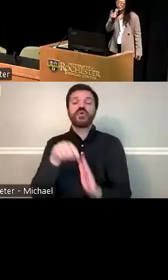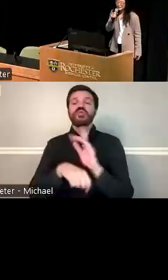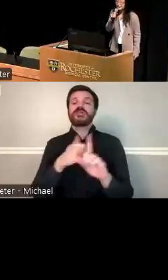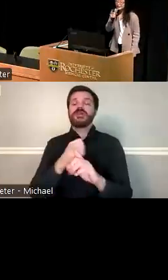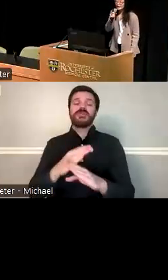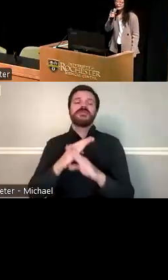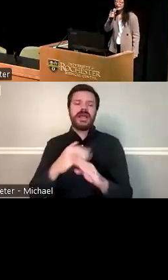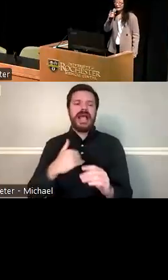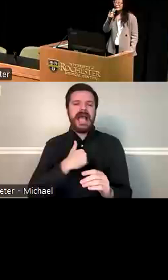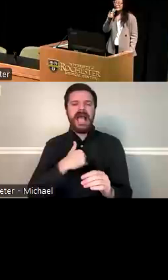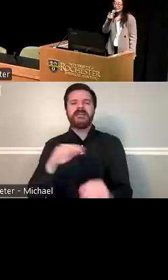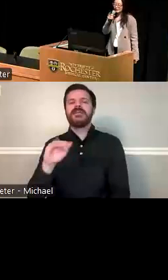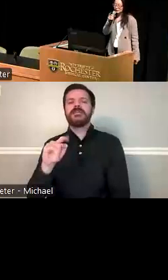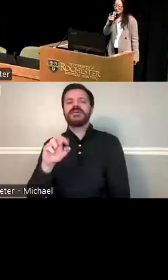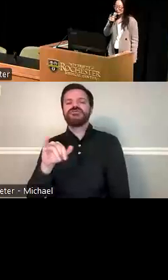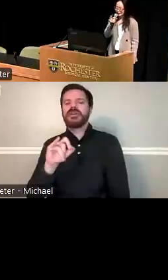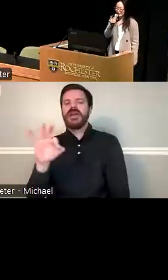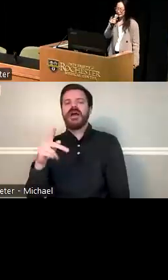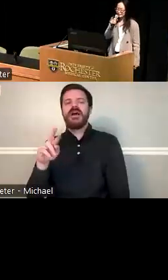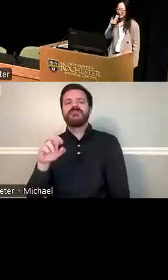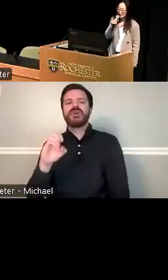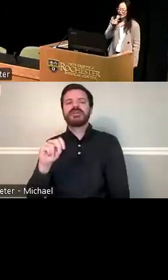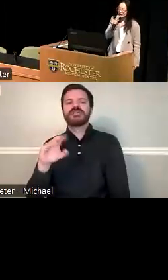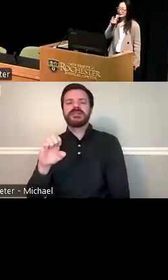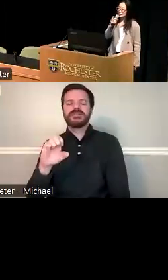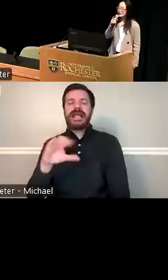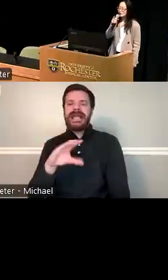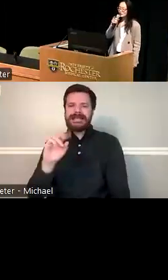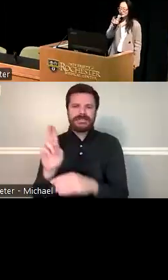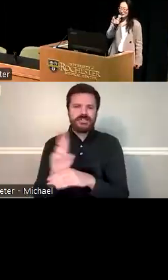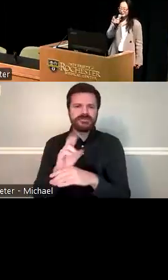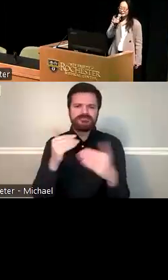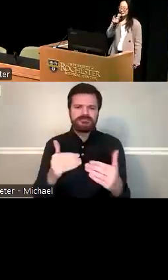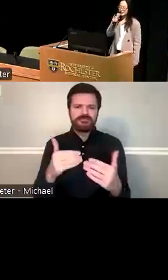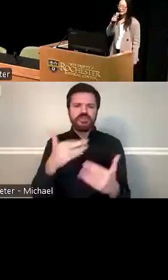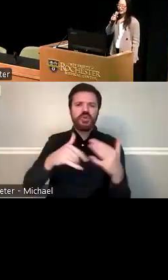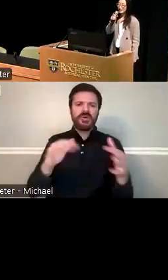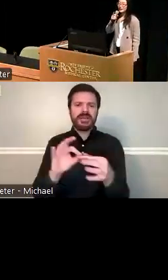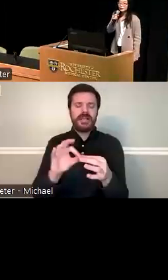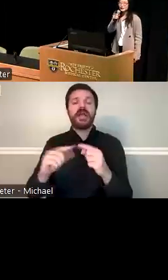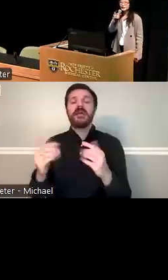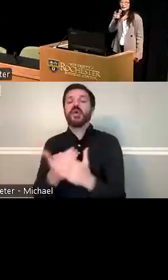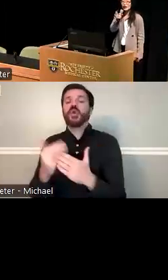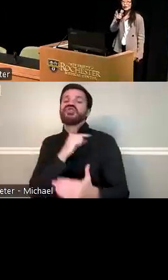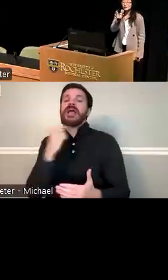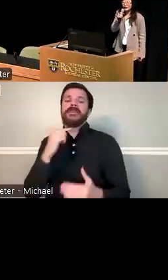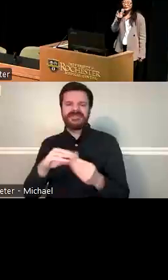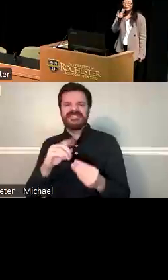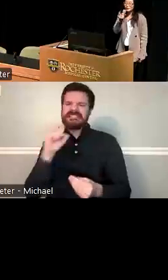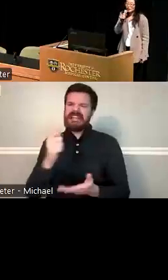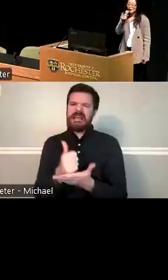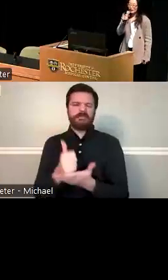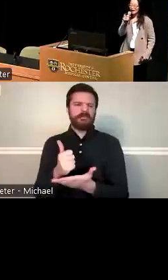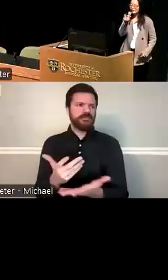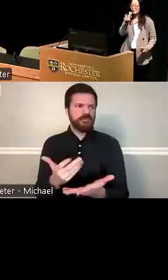of presence and capitalizing on social connection. Yet some of the newer chaplains said that they would need some help trying